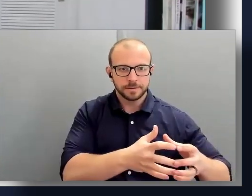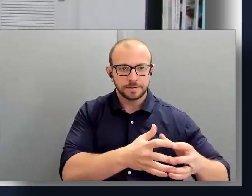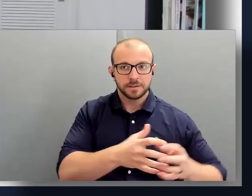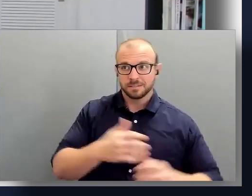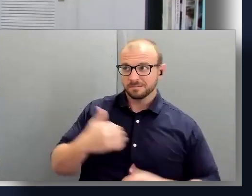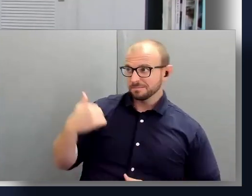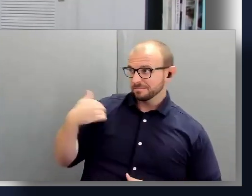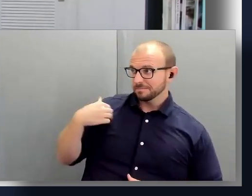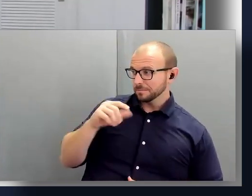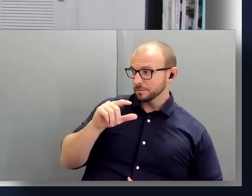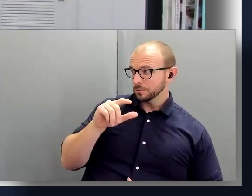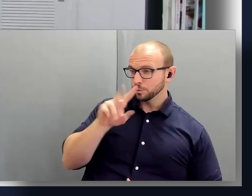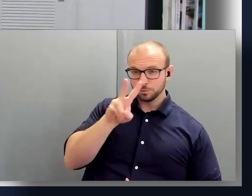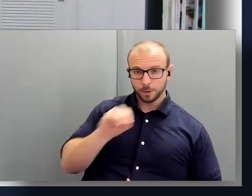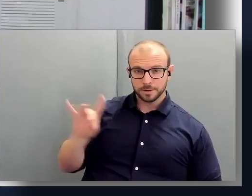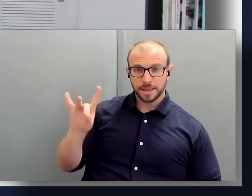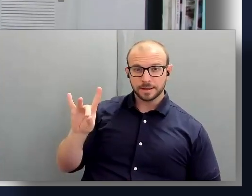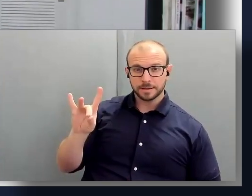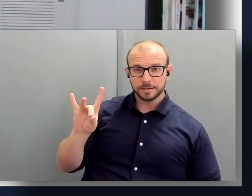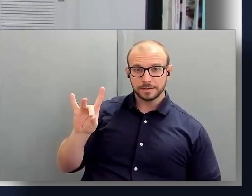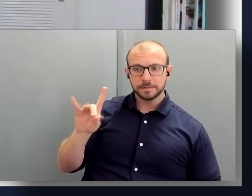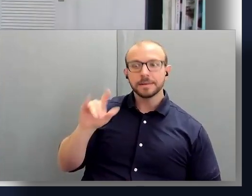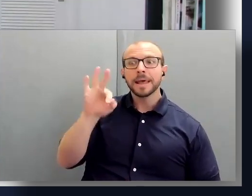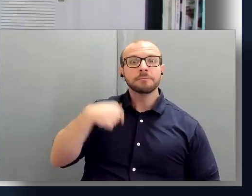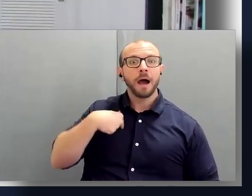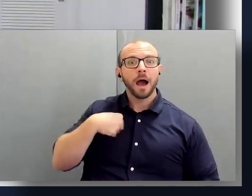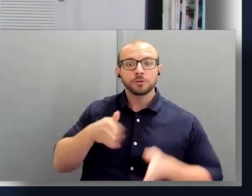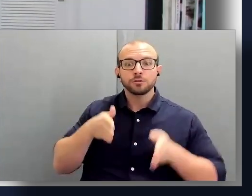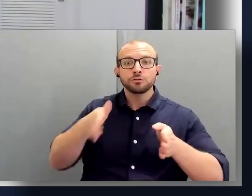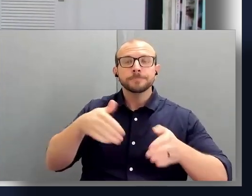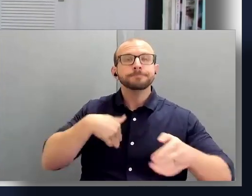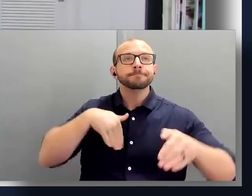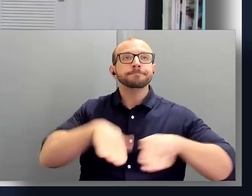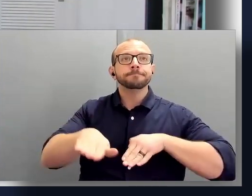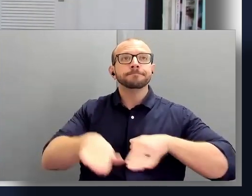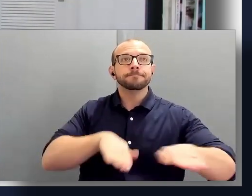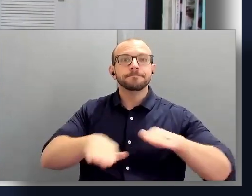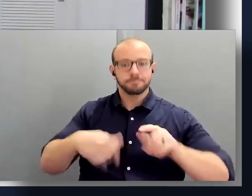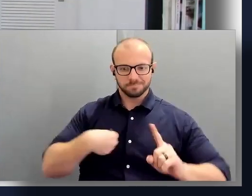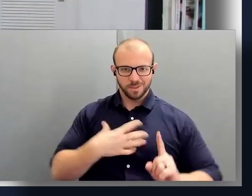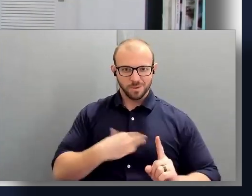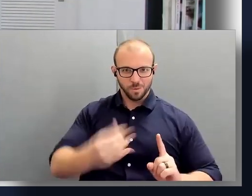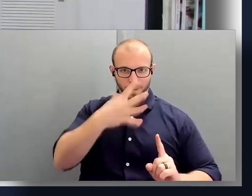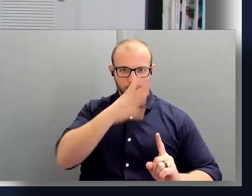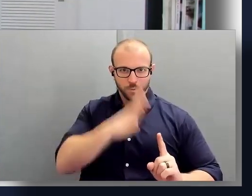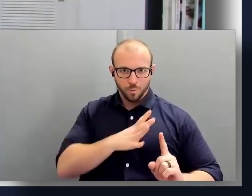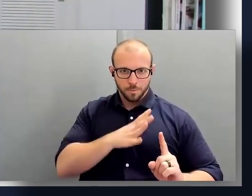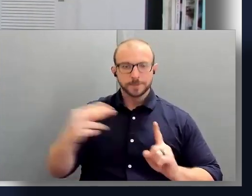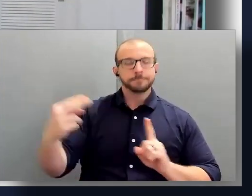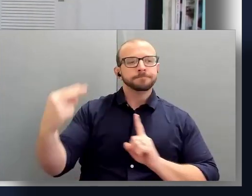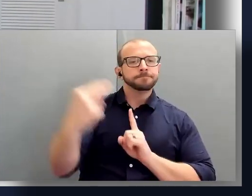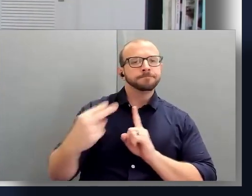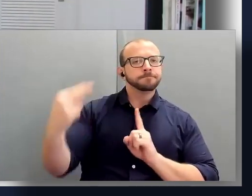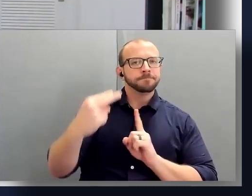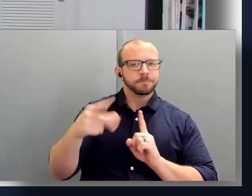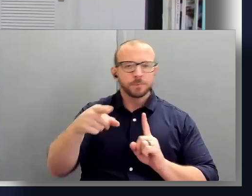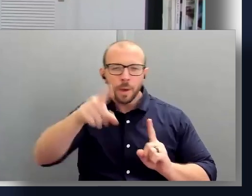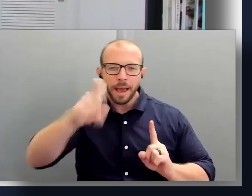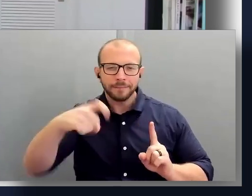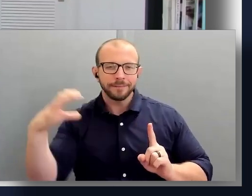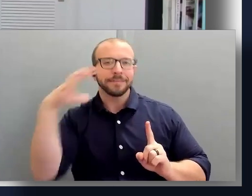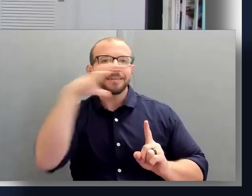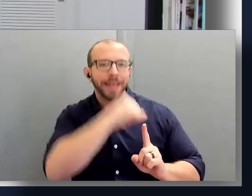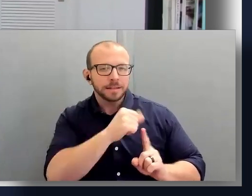as 2008, if you were to see me walking down the street, a white woman, and you had to guess